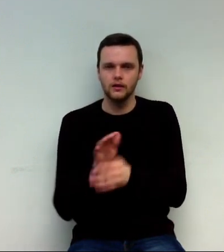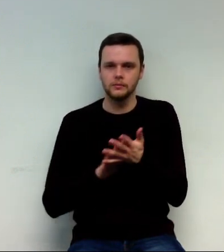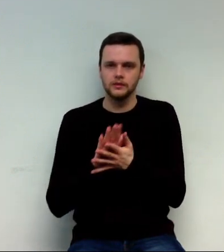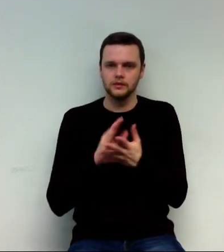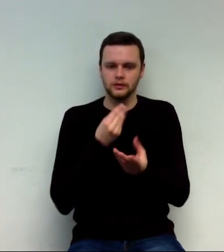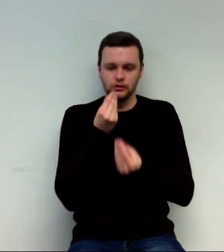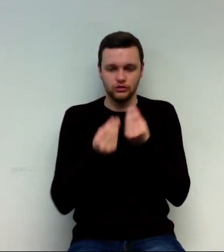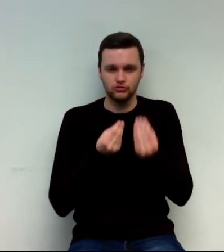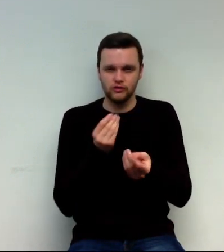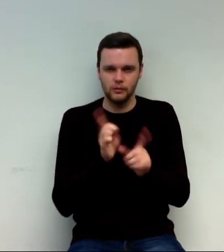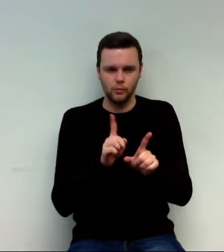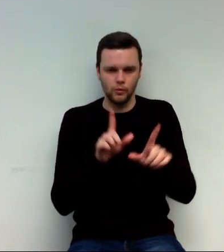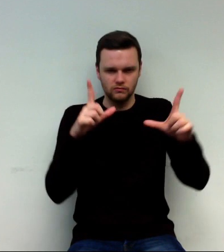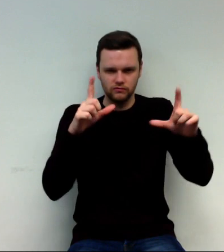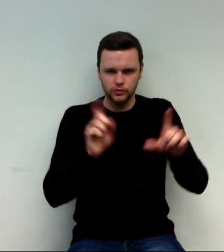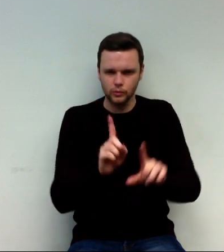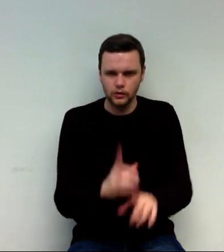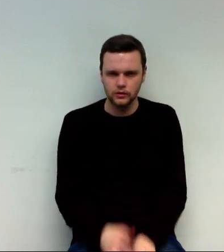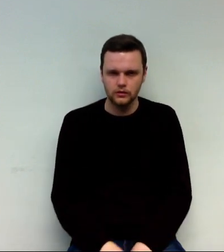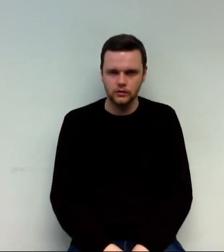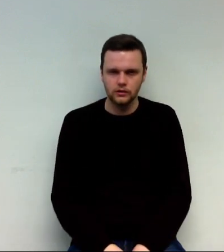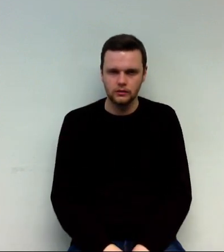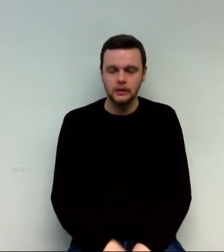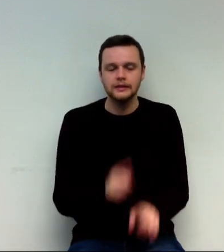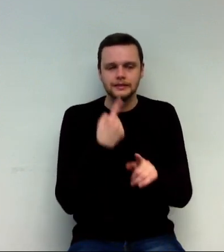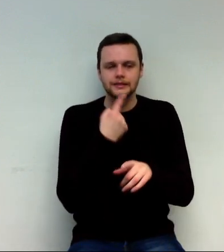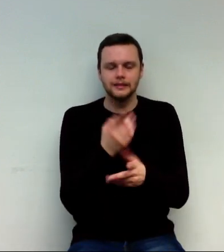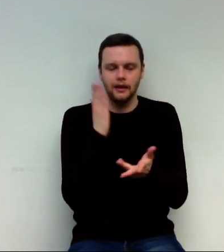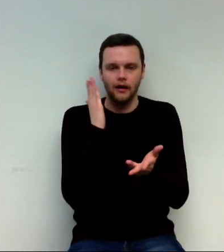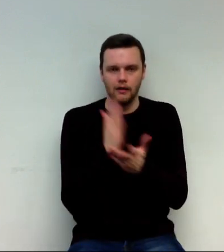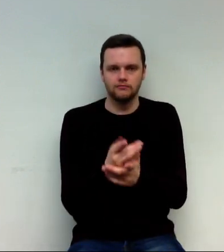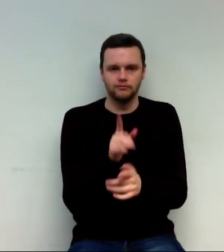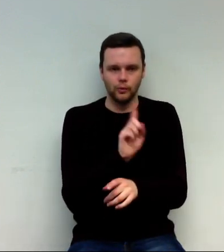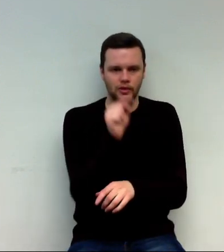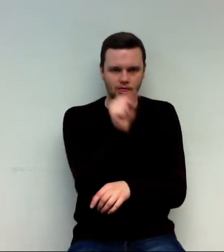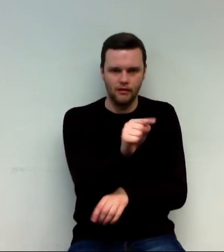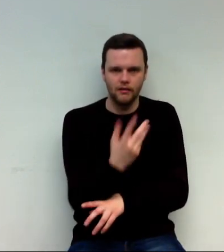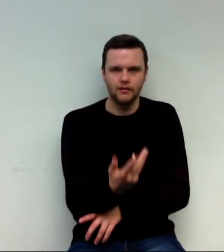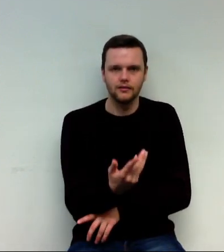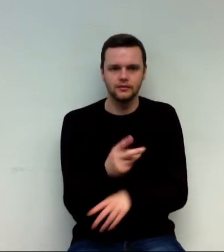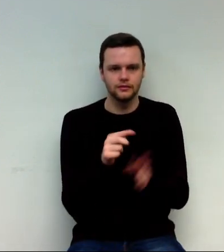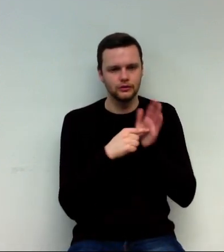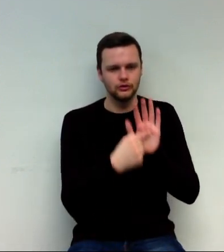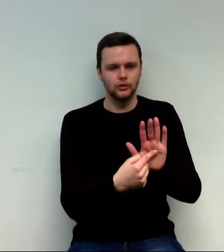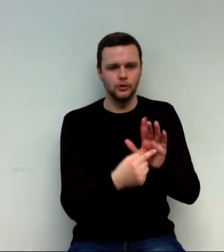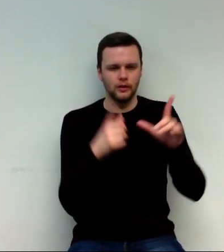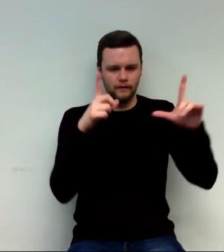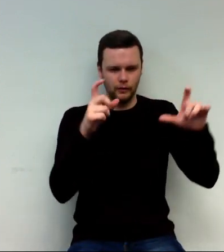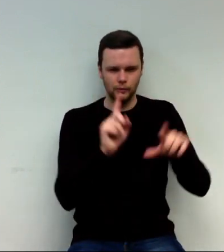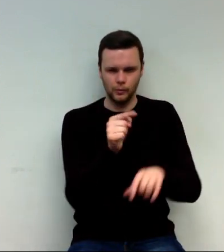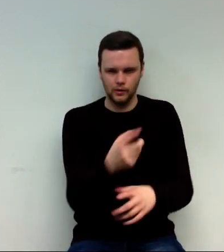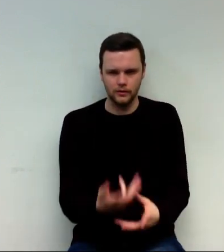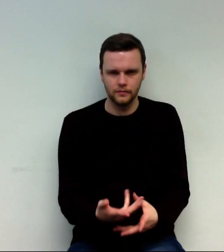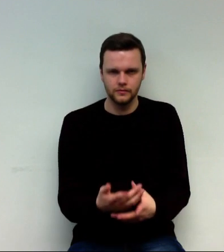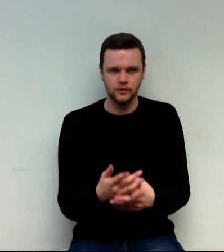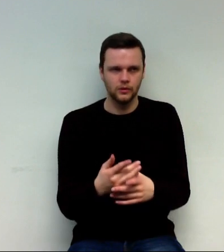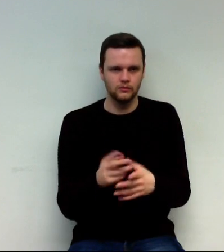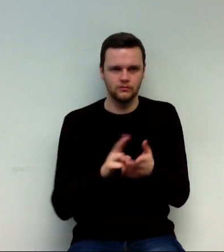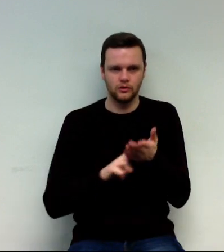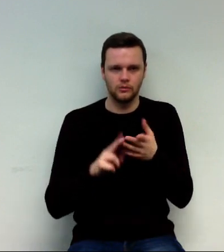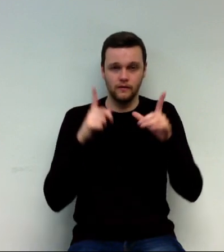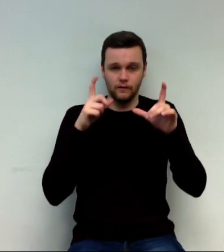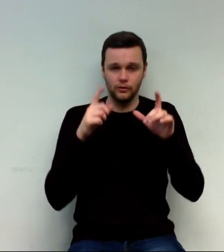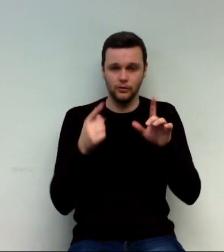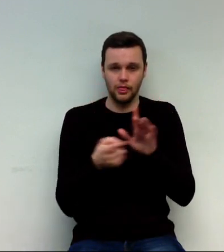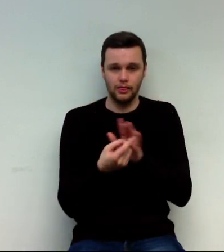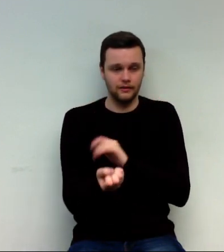what's in the image, and you need to describe it quite literally, so people can understand what what's in the image. So if it's a standard photograph, such as